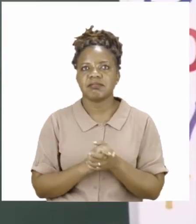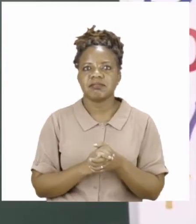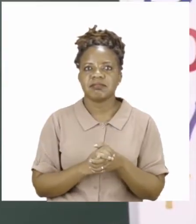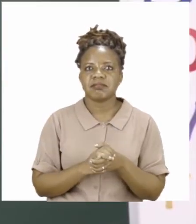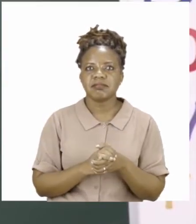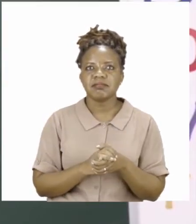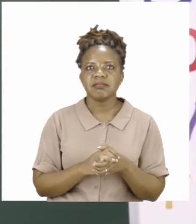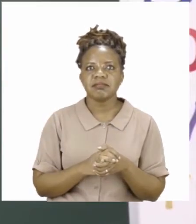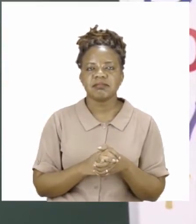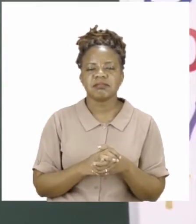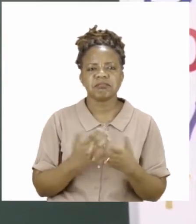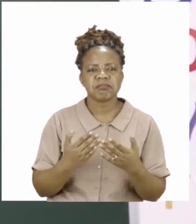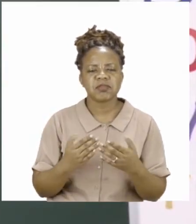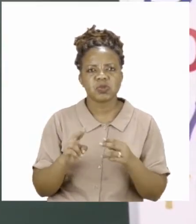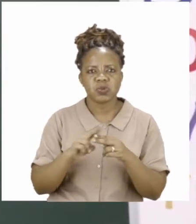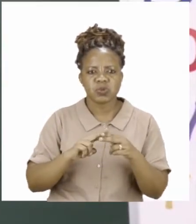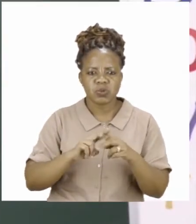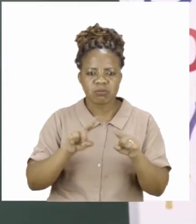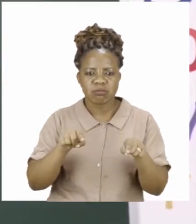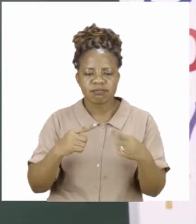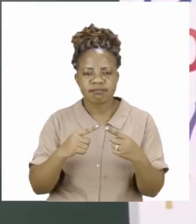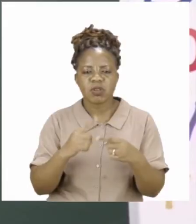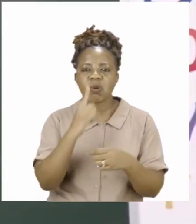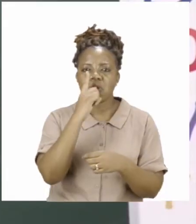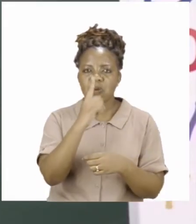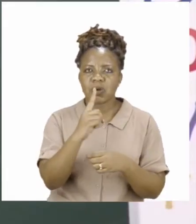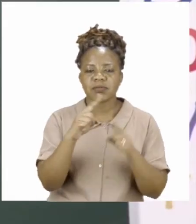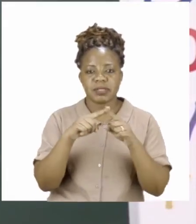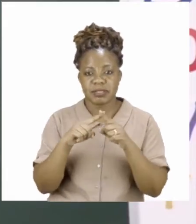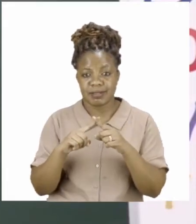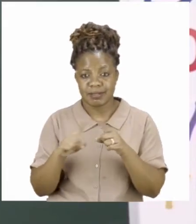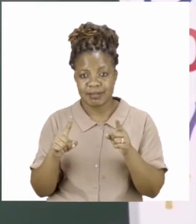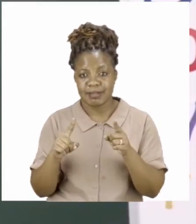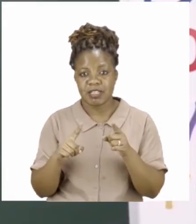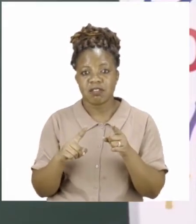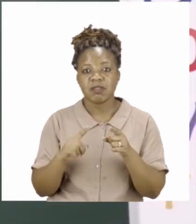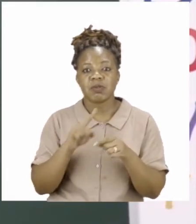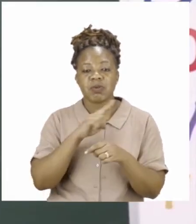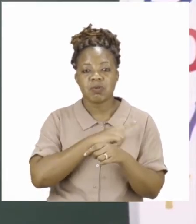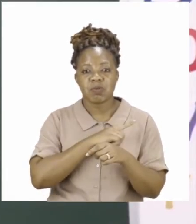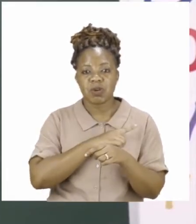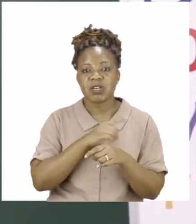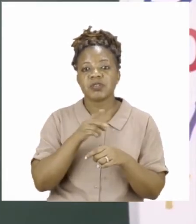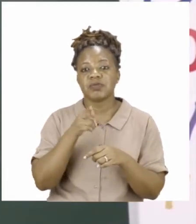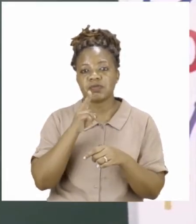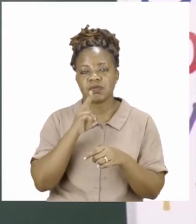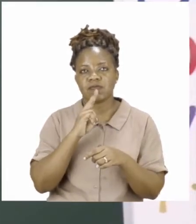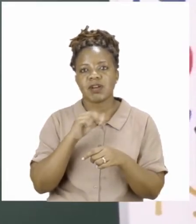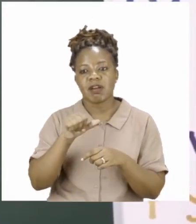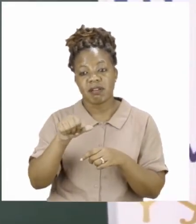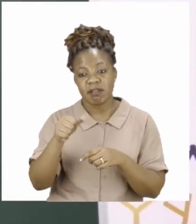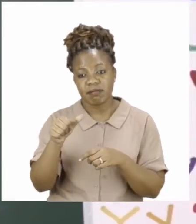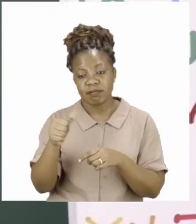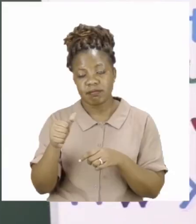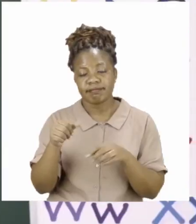one a little bit different from the others. I'm going to leave you to do the rest of this exercise by yourself. But before